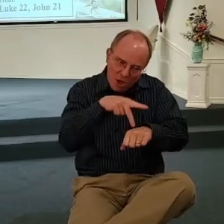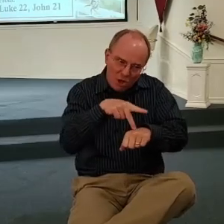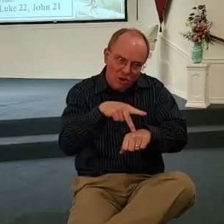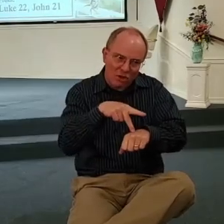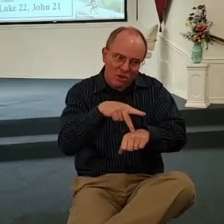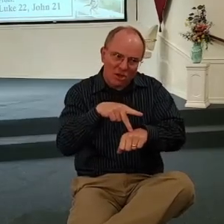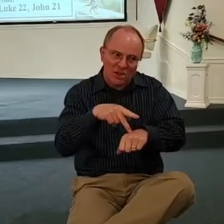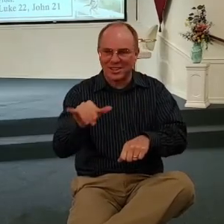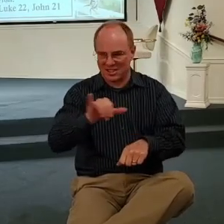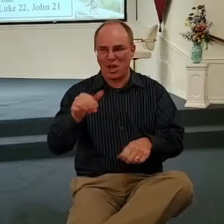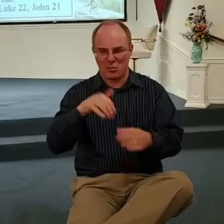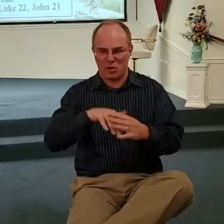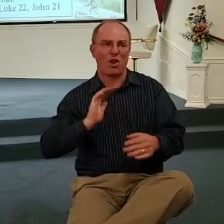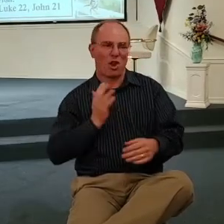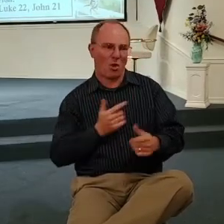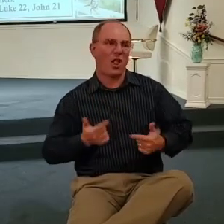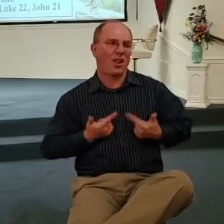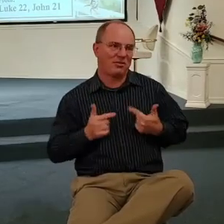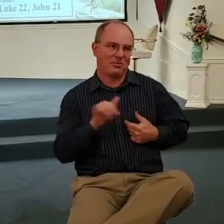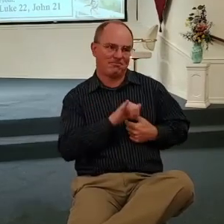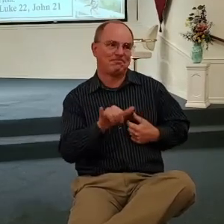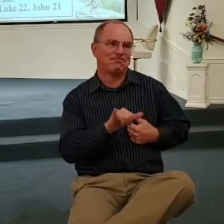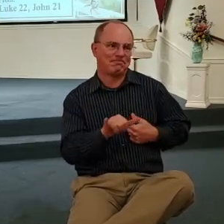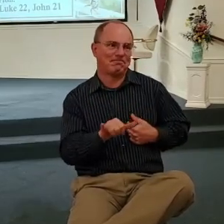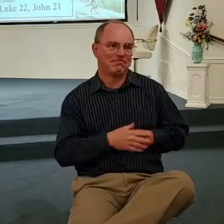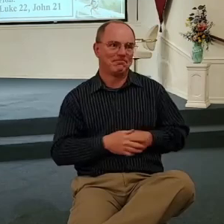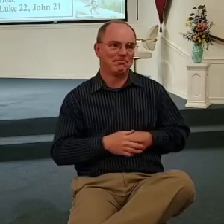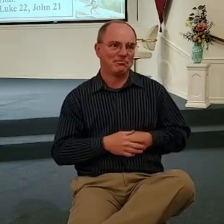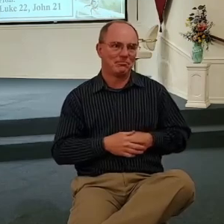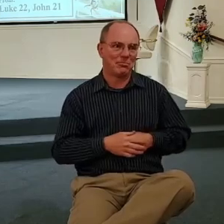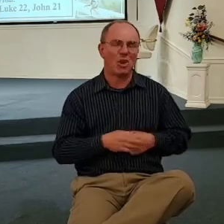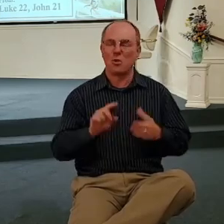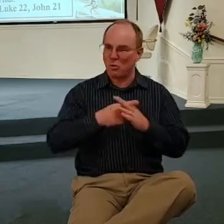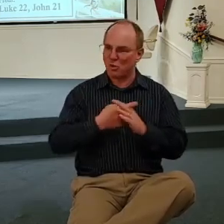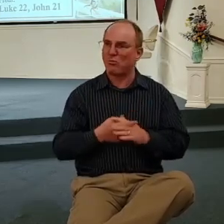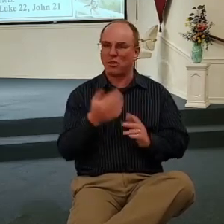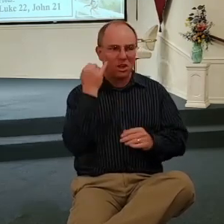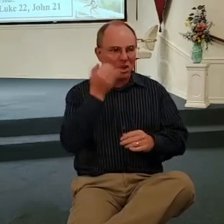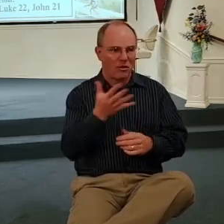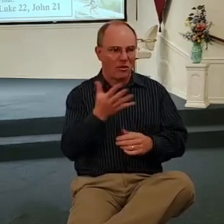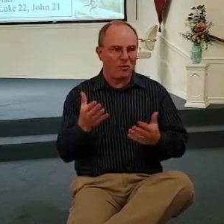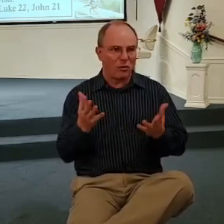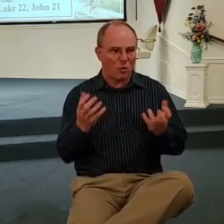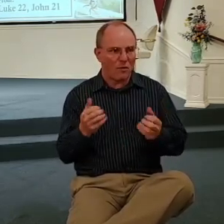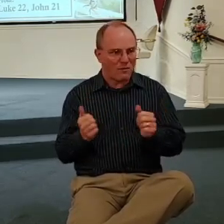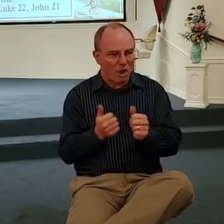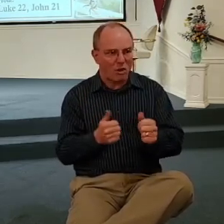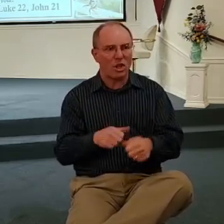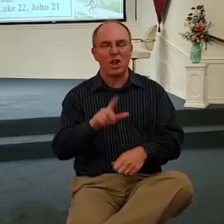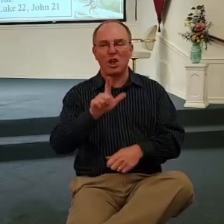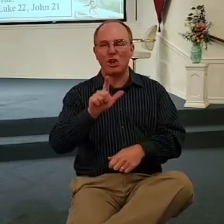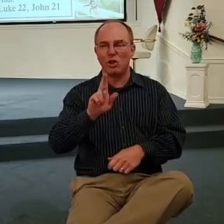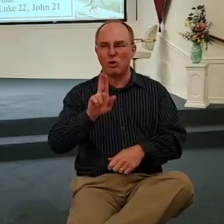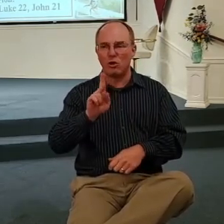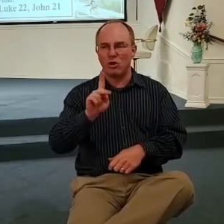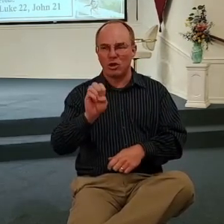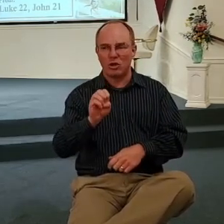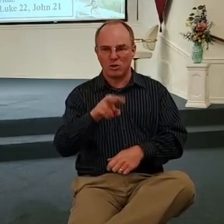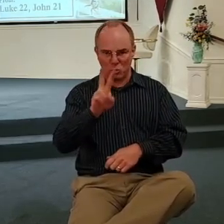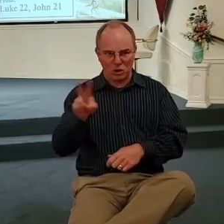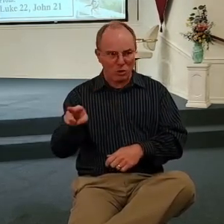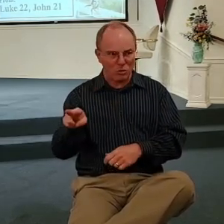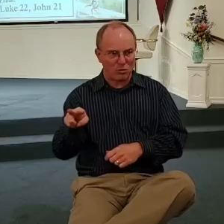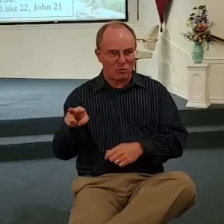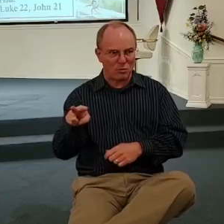life. So let's go ahead and start. If you would like to follow along, it's going to be in Luke 22. We'll be